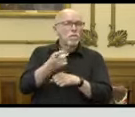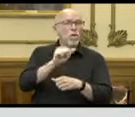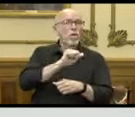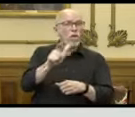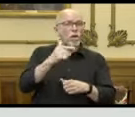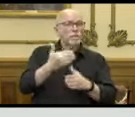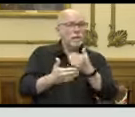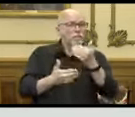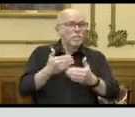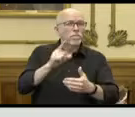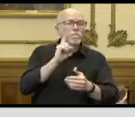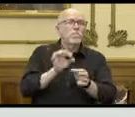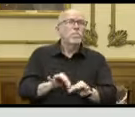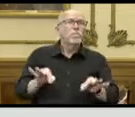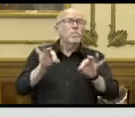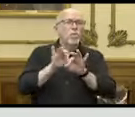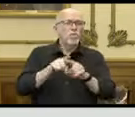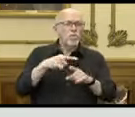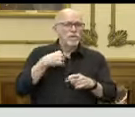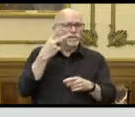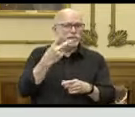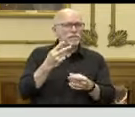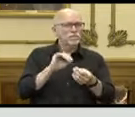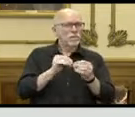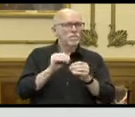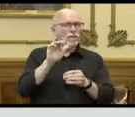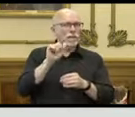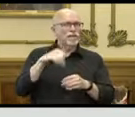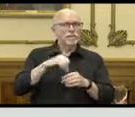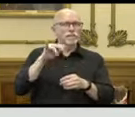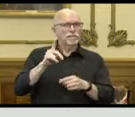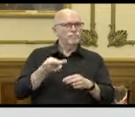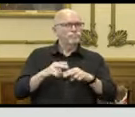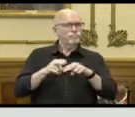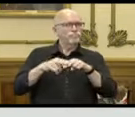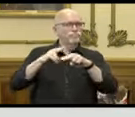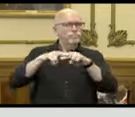these steps are especially important as we continue to see the number of cases in Indiana increase.